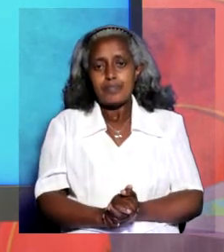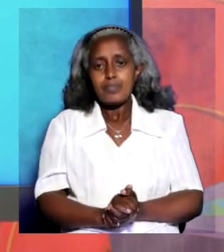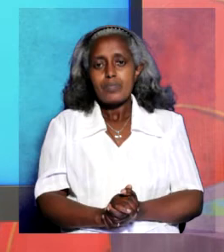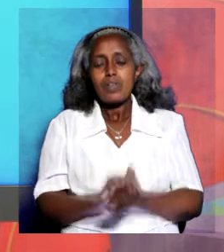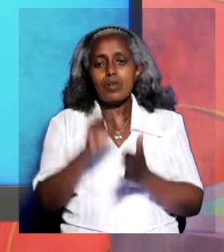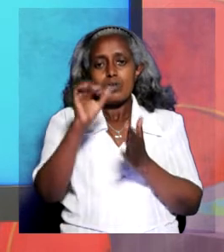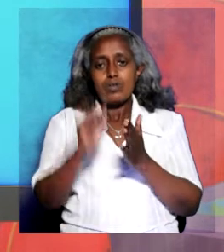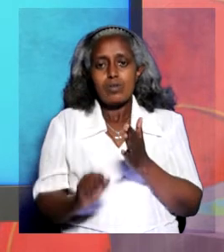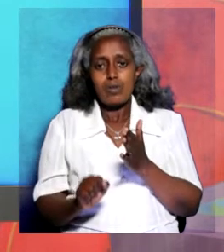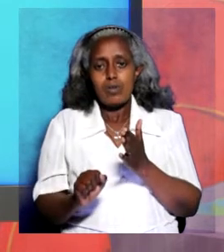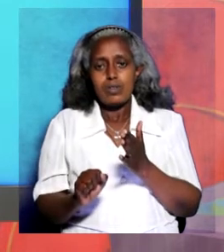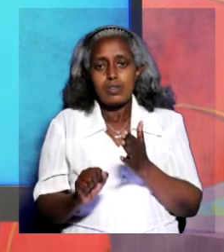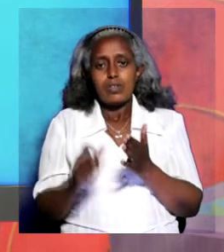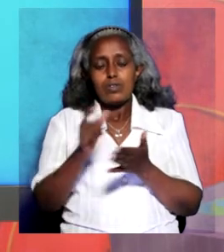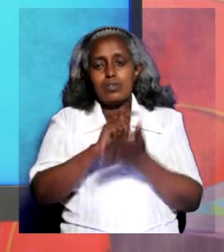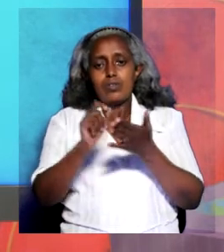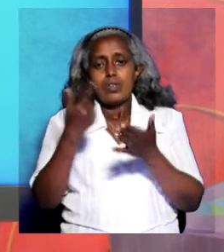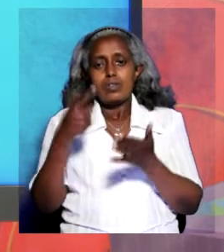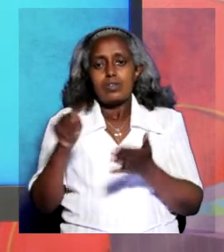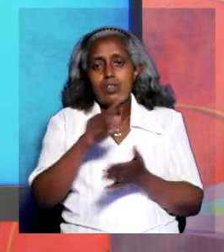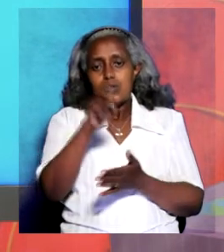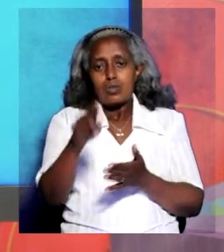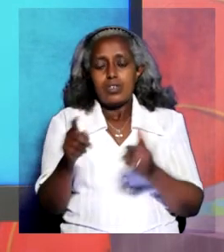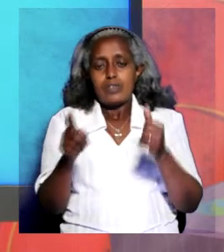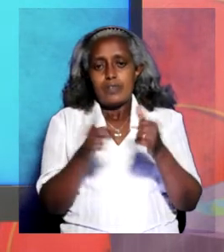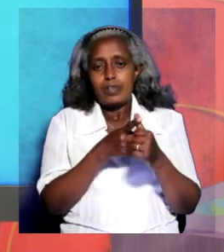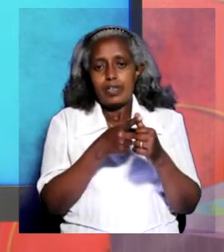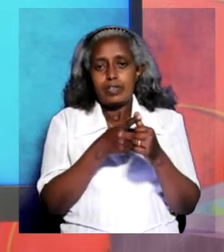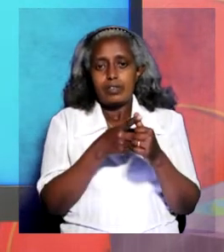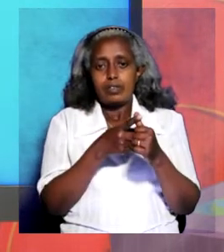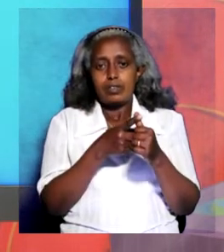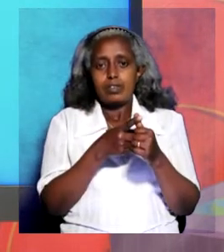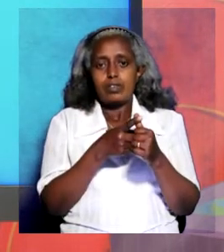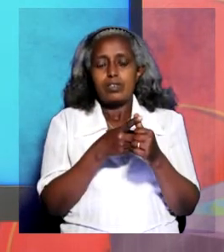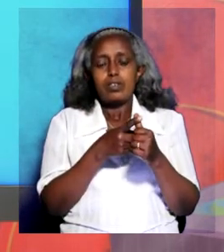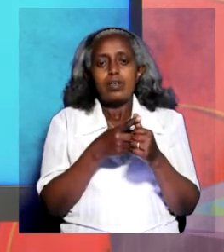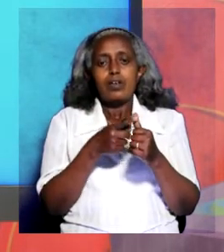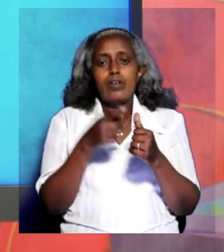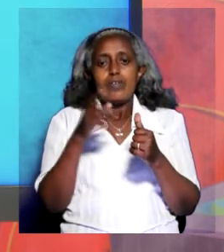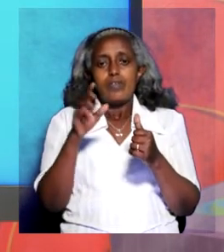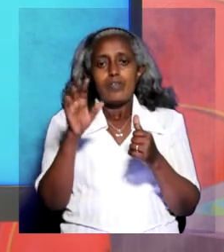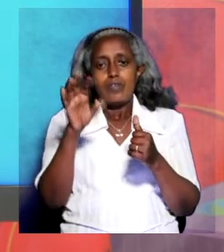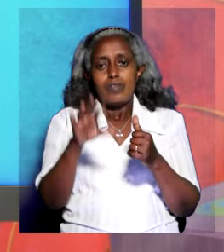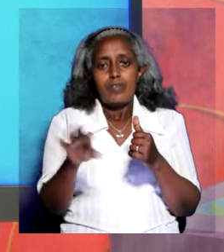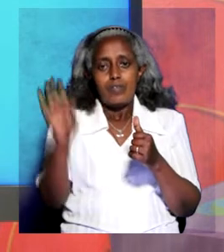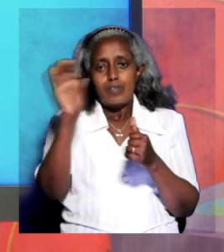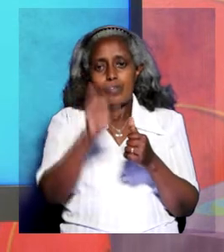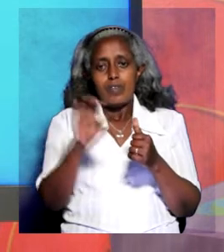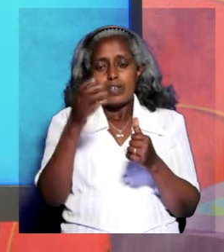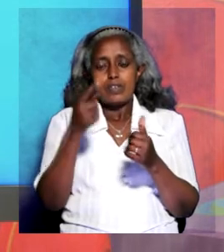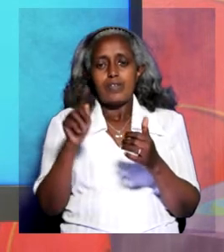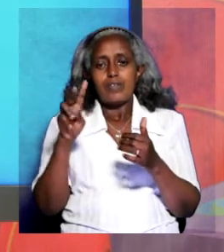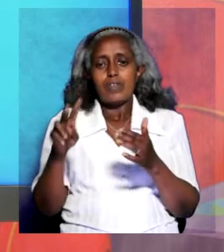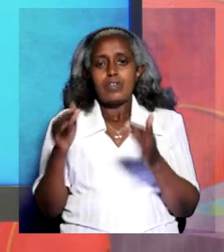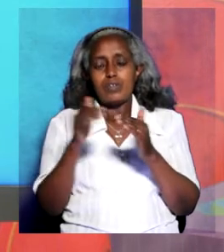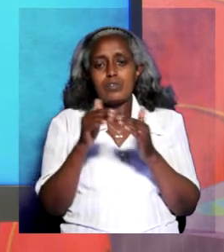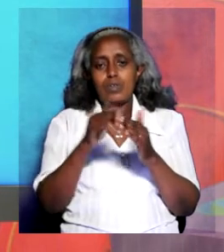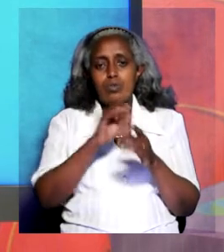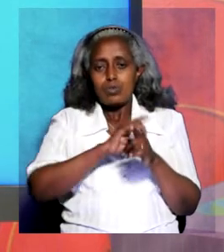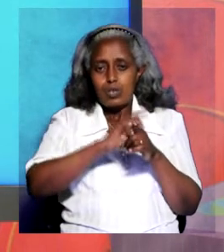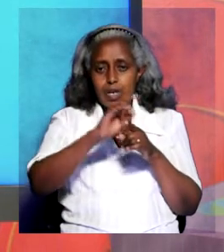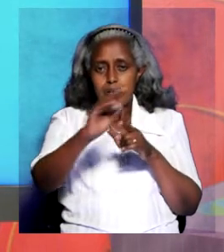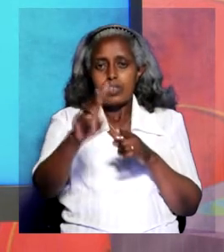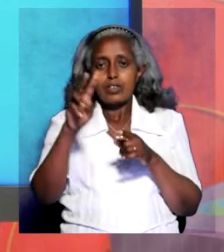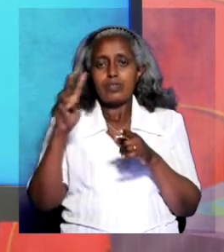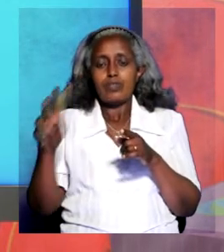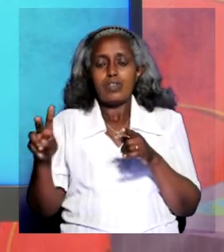So to write the equation first, let's find the vector which is part to this one, direction vector